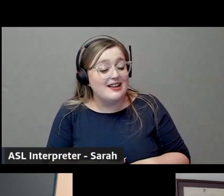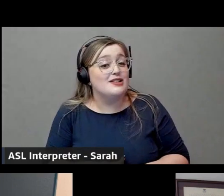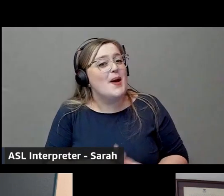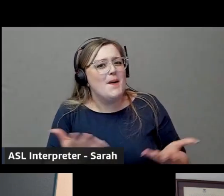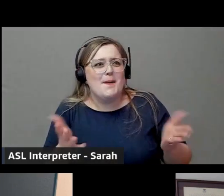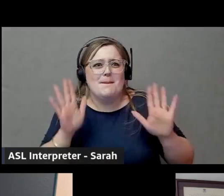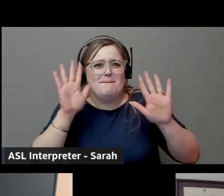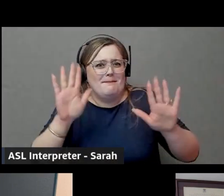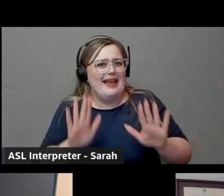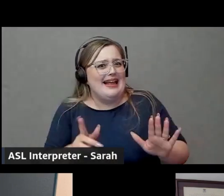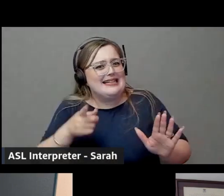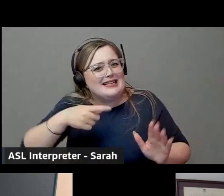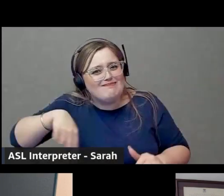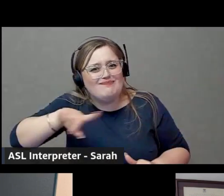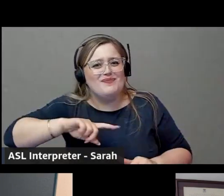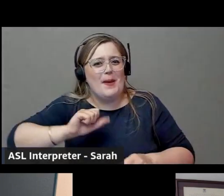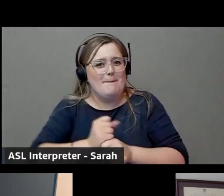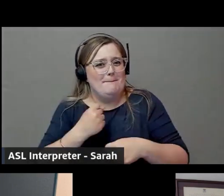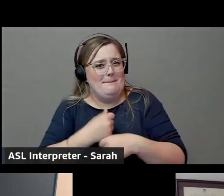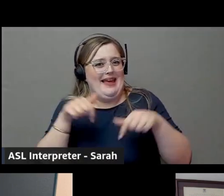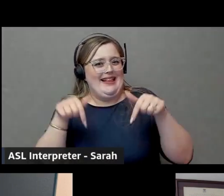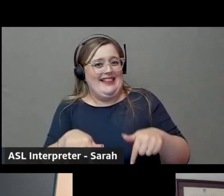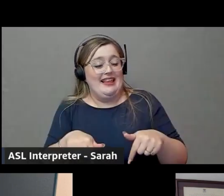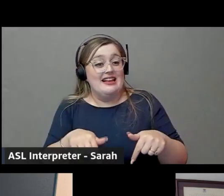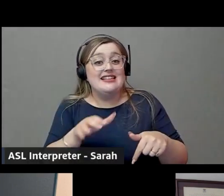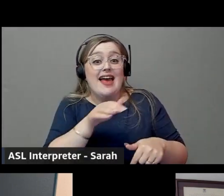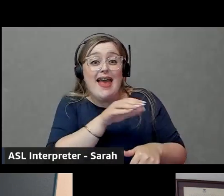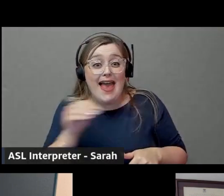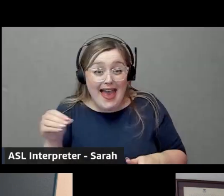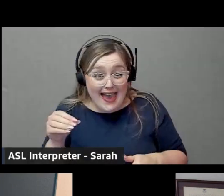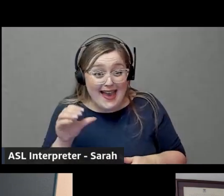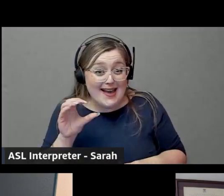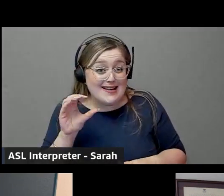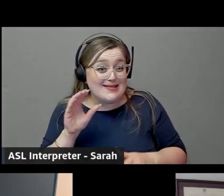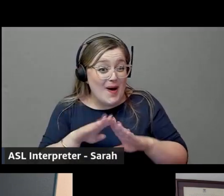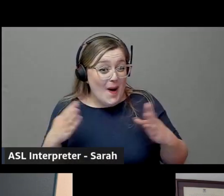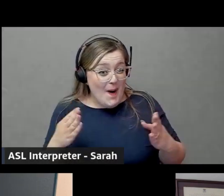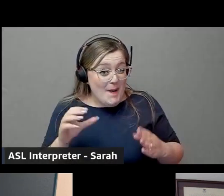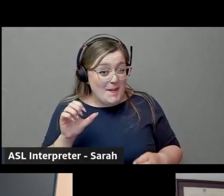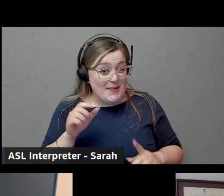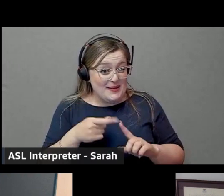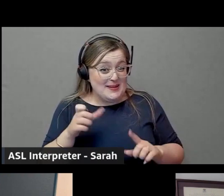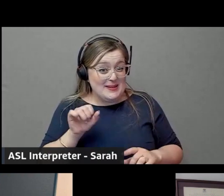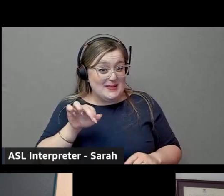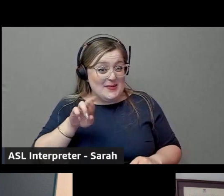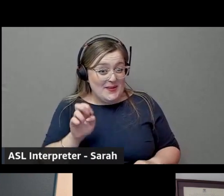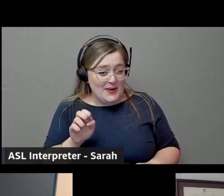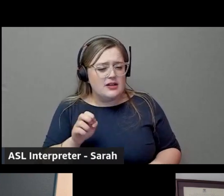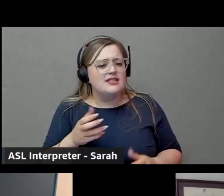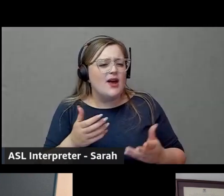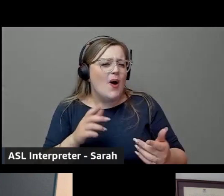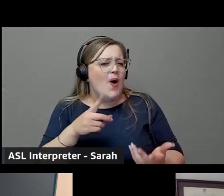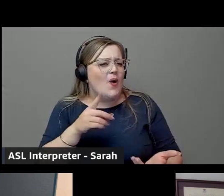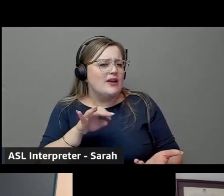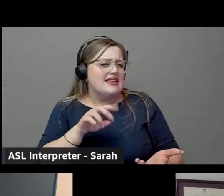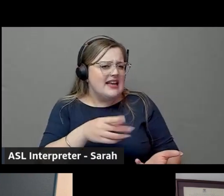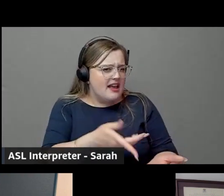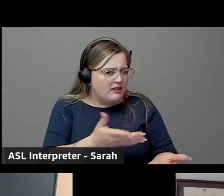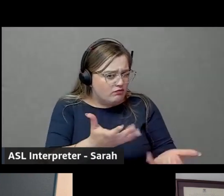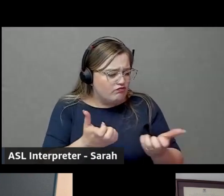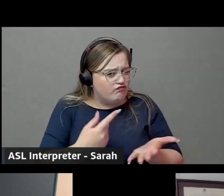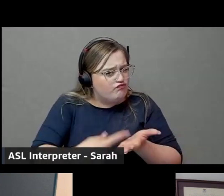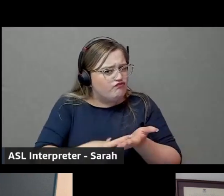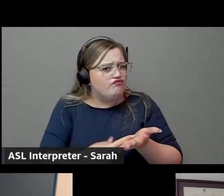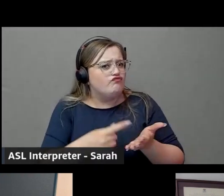all, made this and then open sourced it. So I want to turn to you, David. Do you want to talk about open source, maybe just in